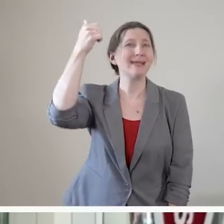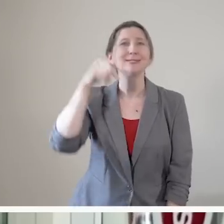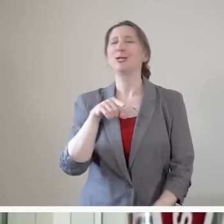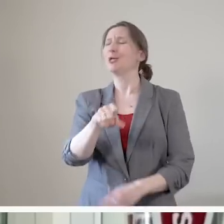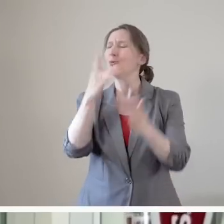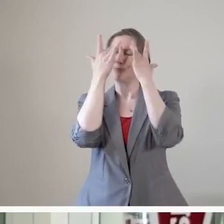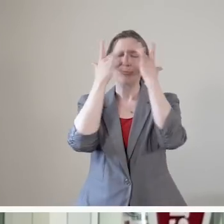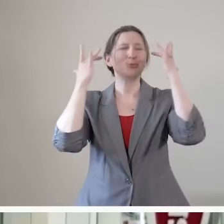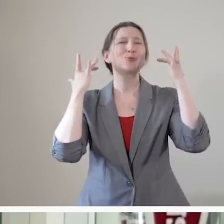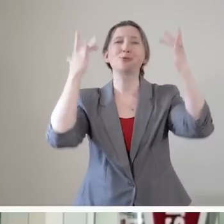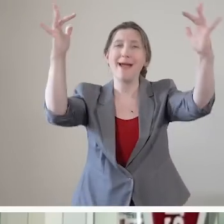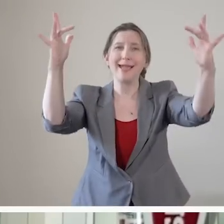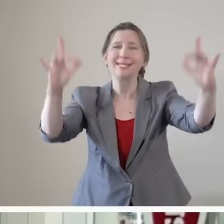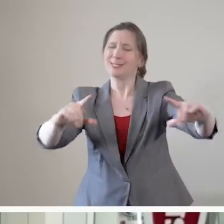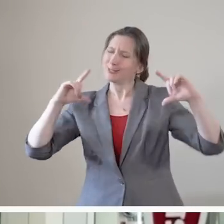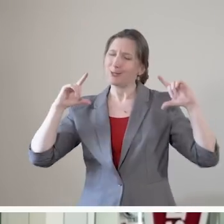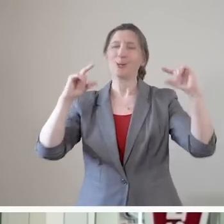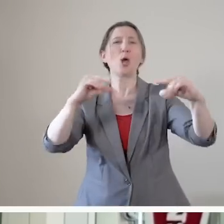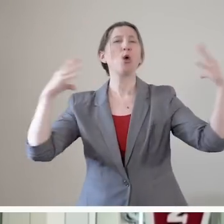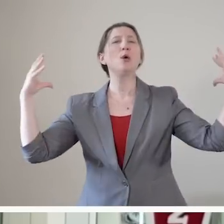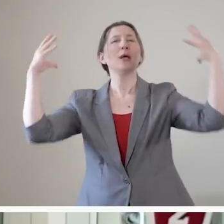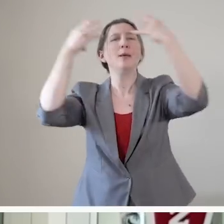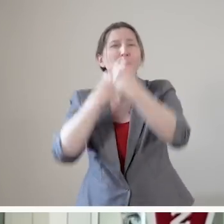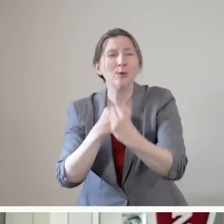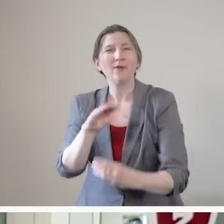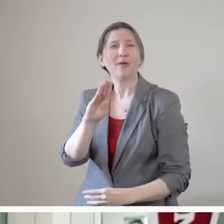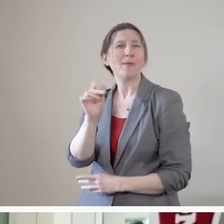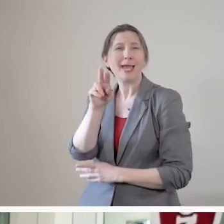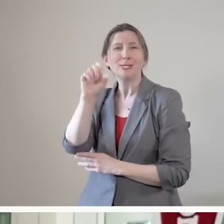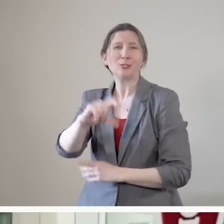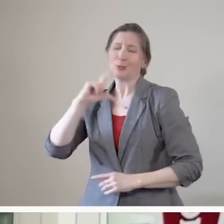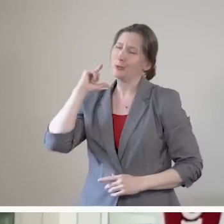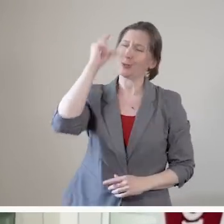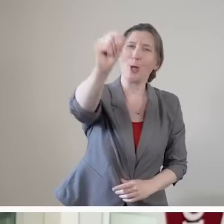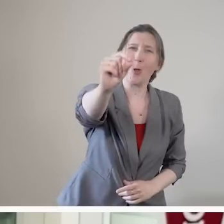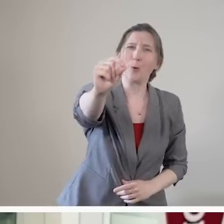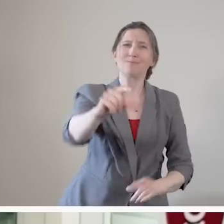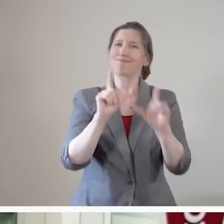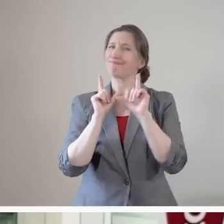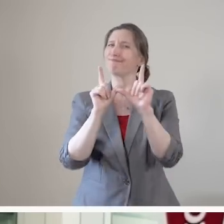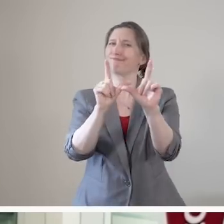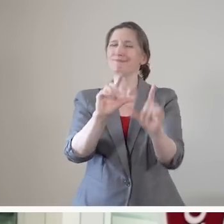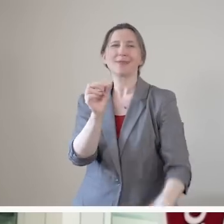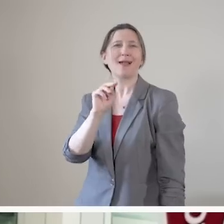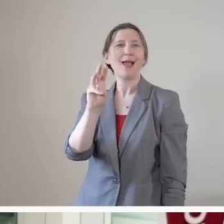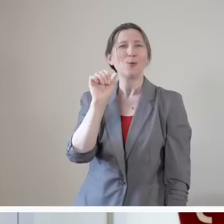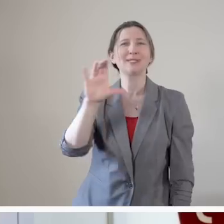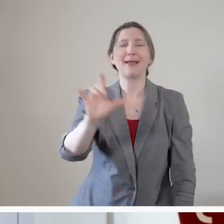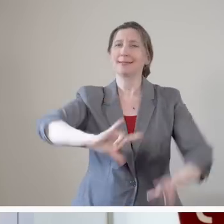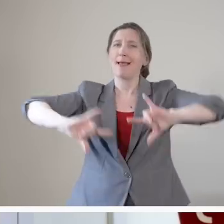best and you are the brightest. Go, you beautiful Badgers. Go, Badgers. On